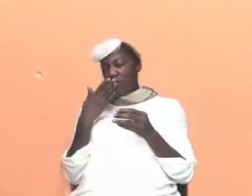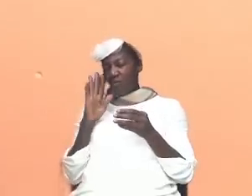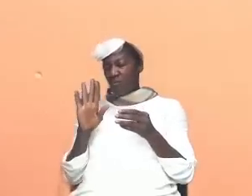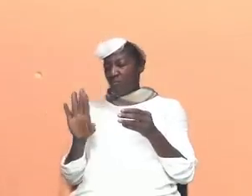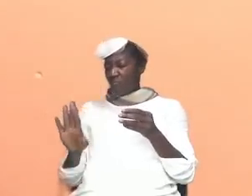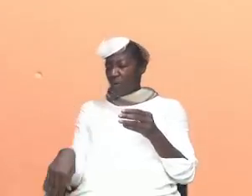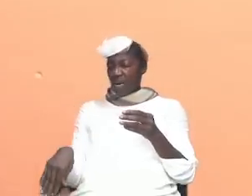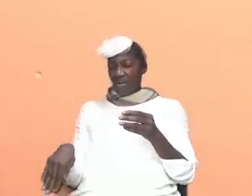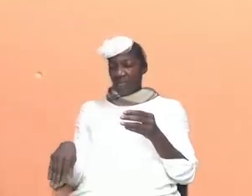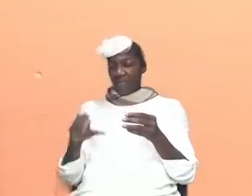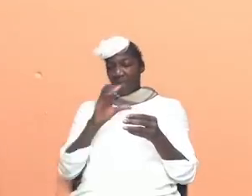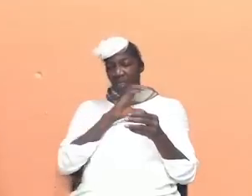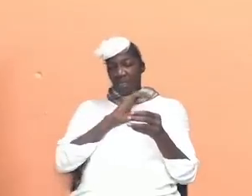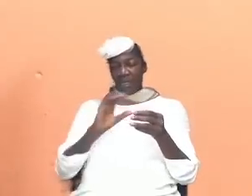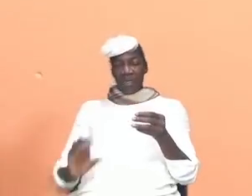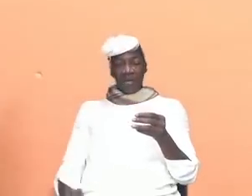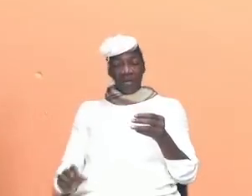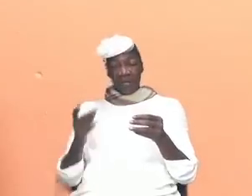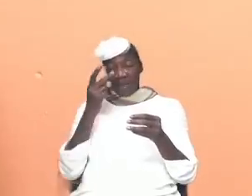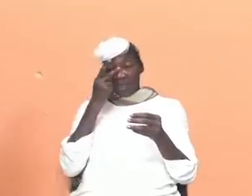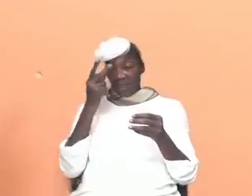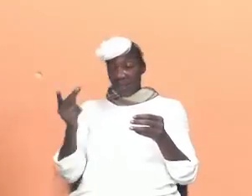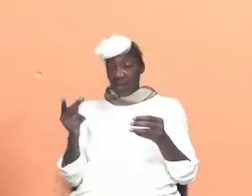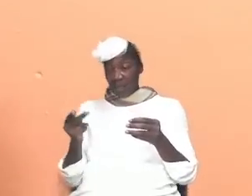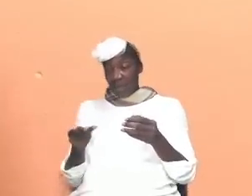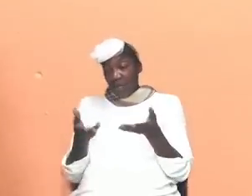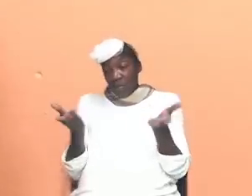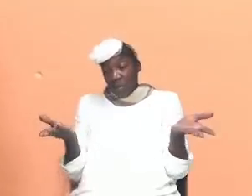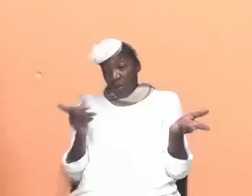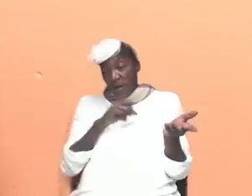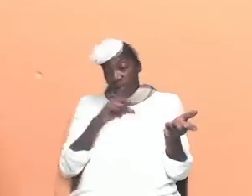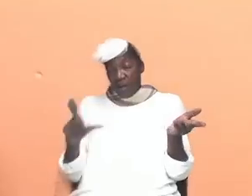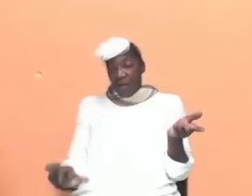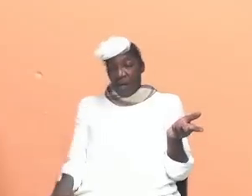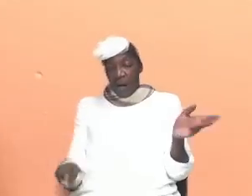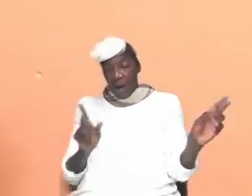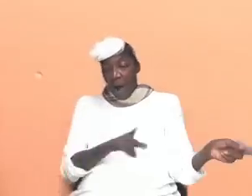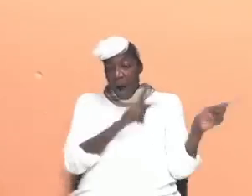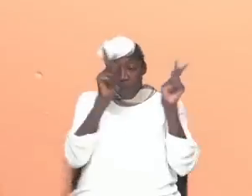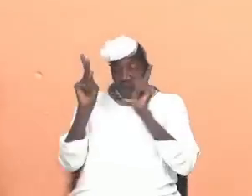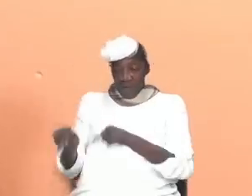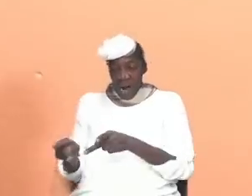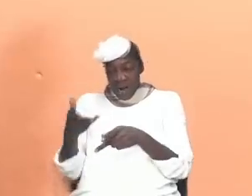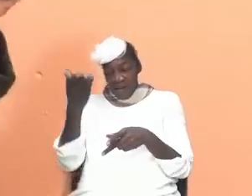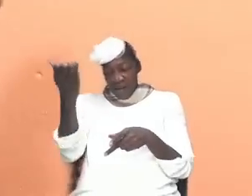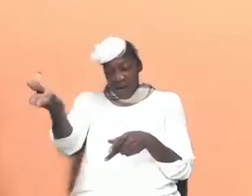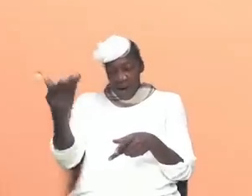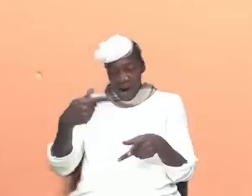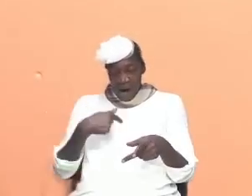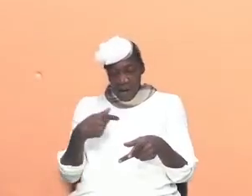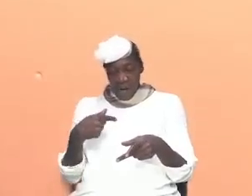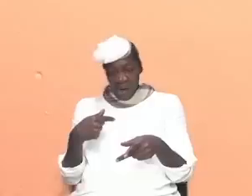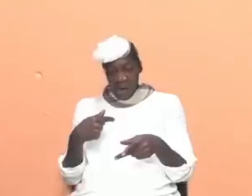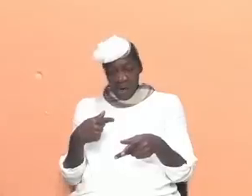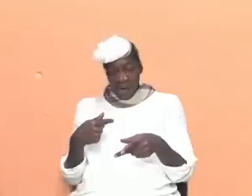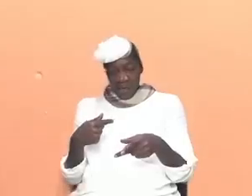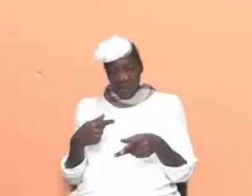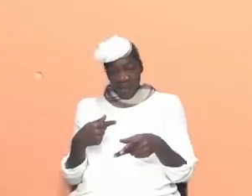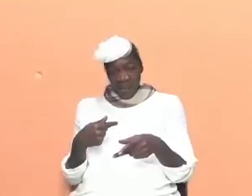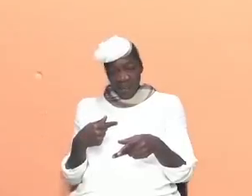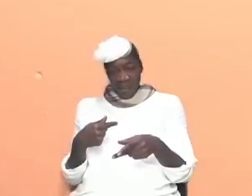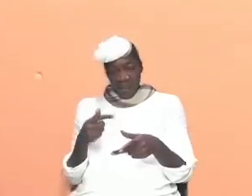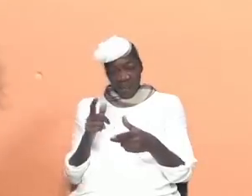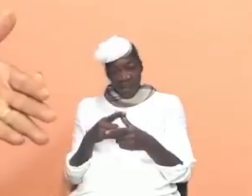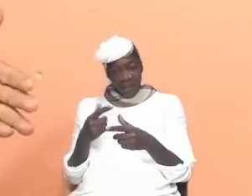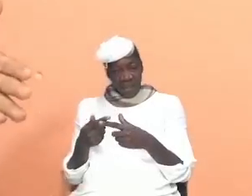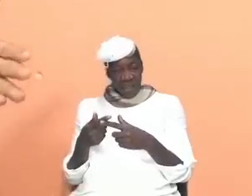us as Christians to see what the Lord would have been providing for us and what he had in store for us up there. And